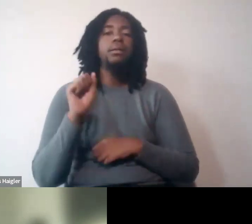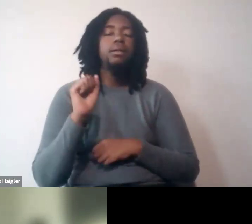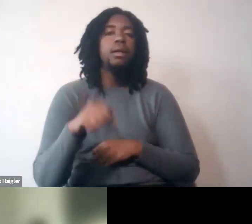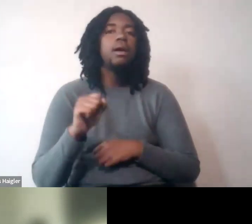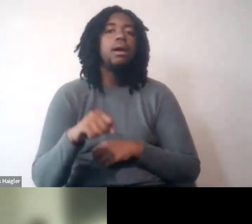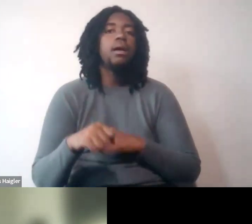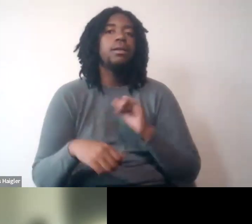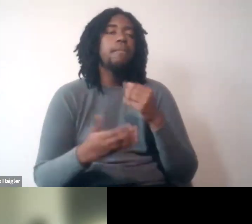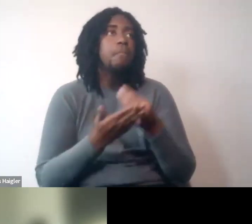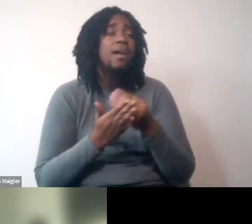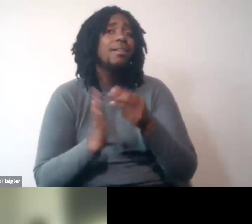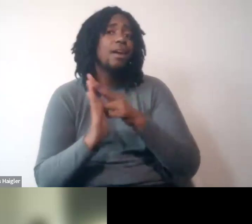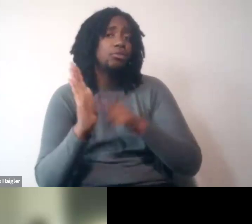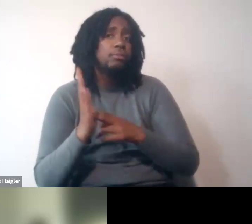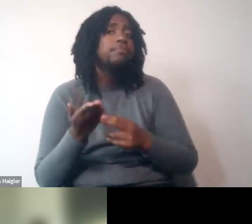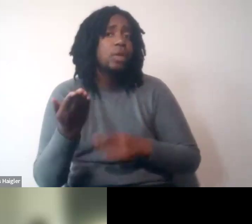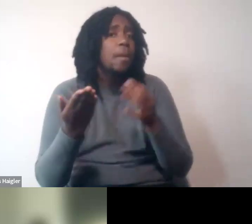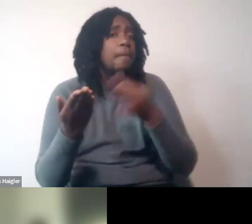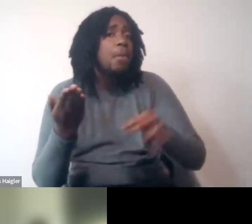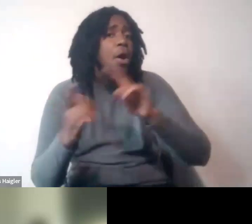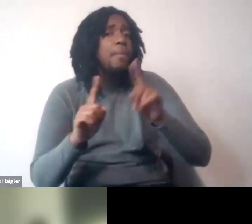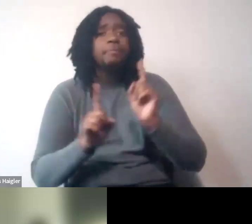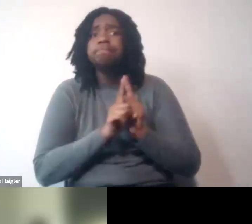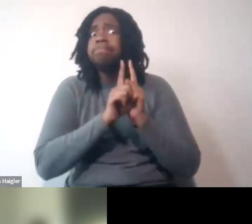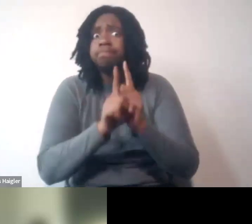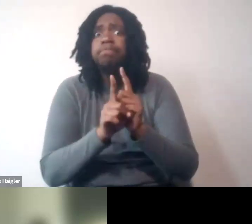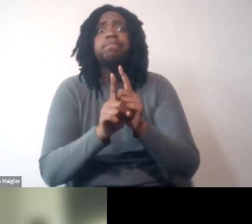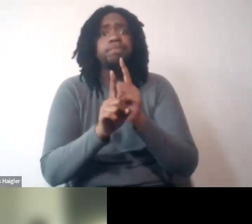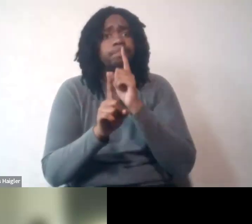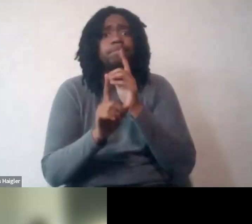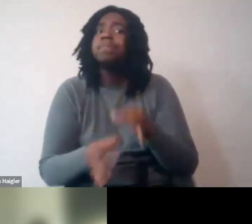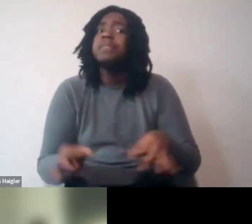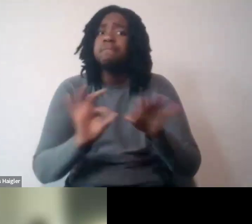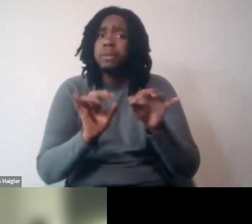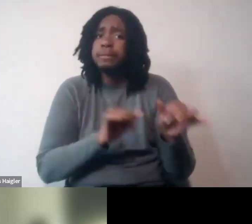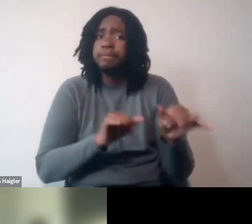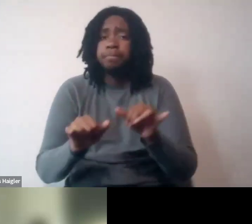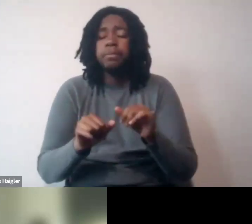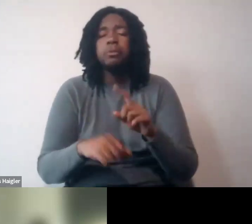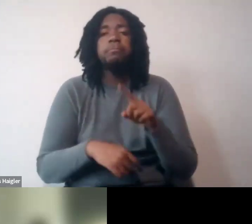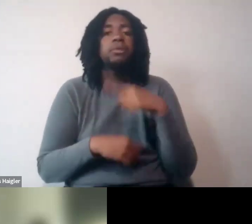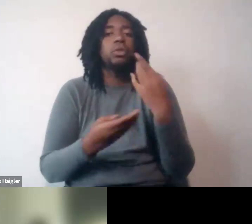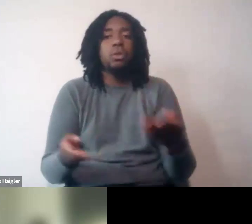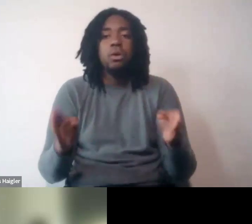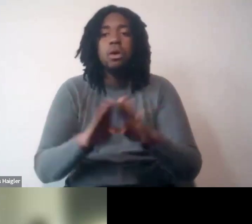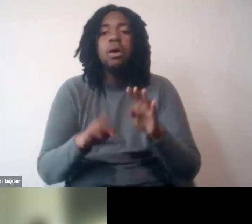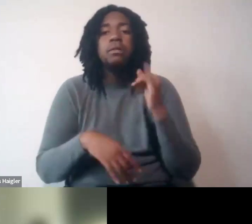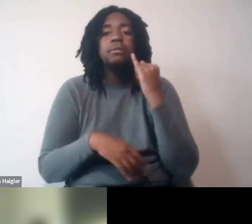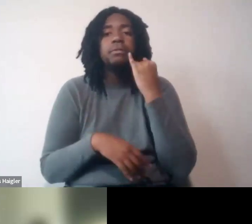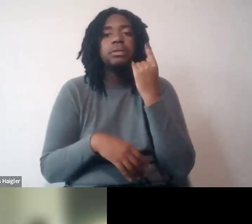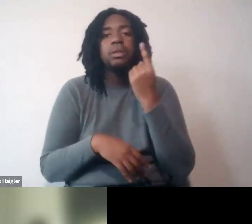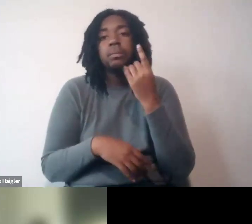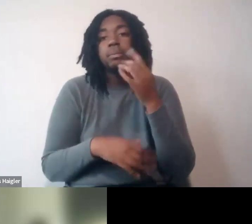contract is one thing, but mentorship is so valuable. This is the real deal. Okay, so just to close, I guess, if somebody is interested